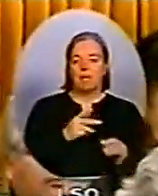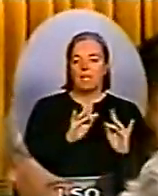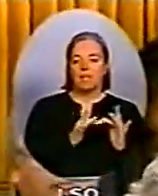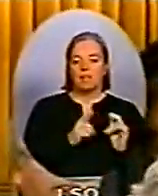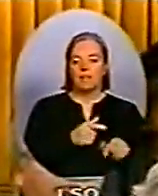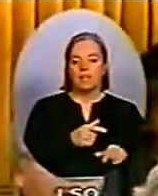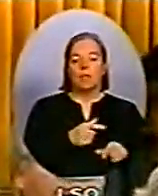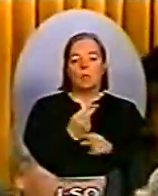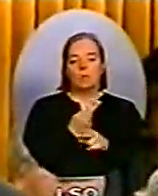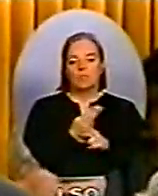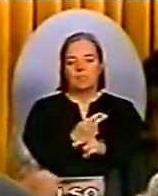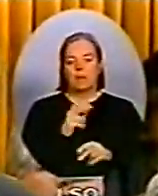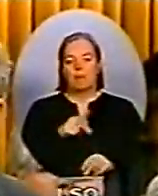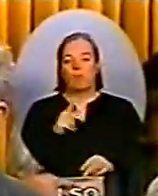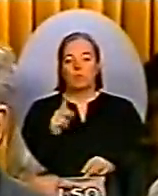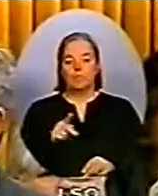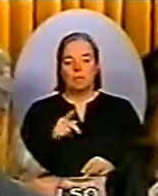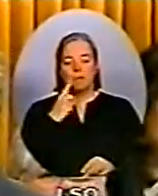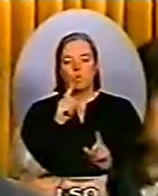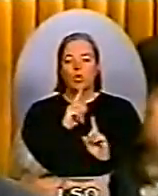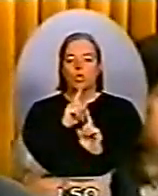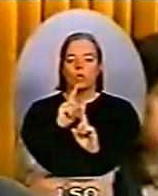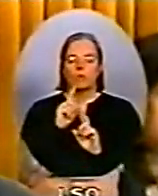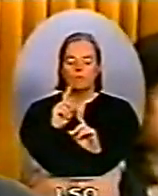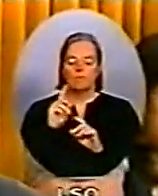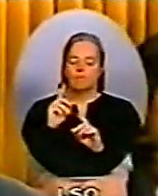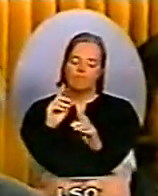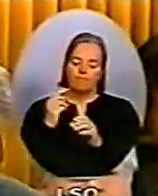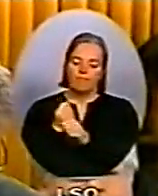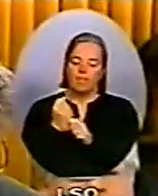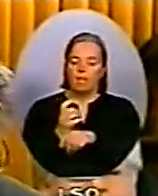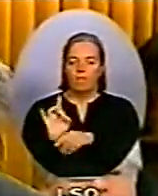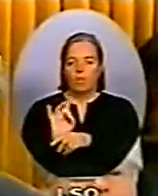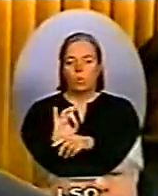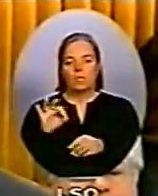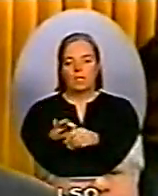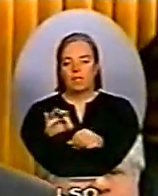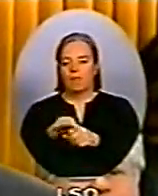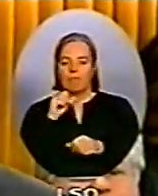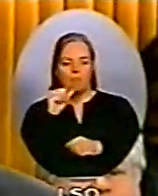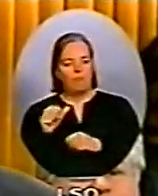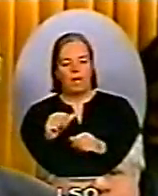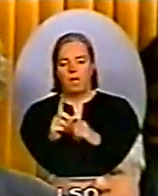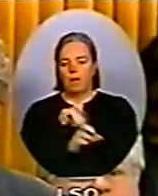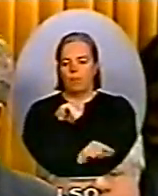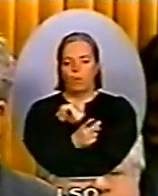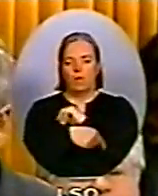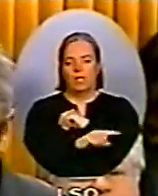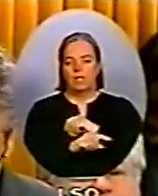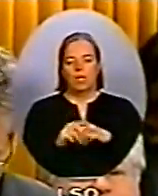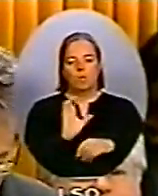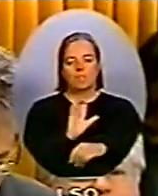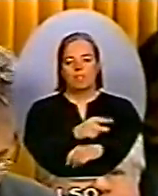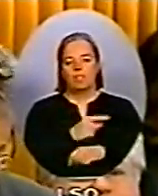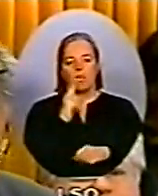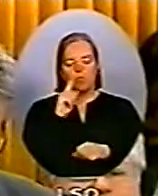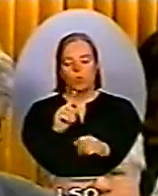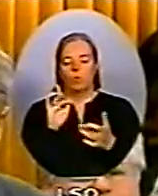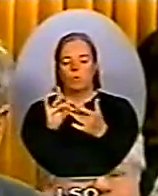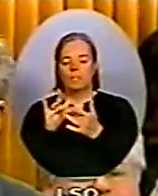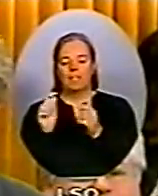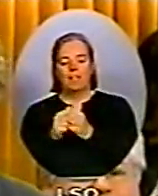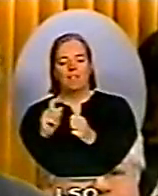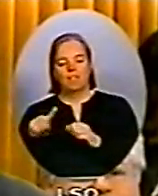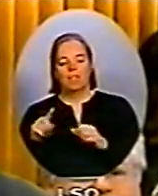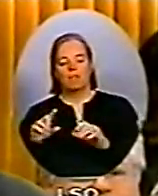electoral fraud was also used by party staff to connect directly with the Conservative War Room. Whoa. Investigators have also confirmed that key evidence